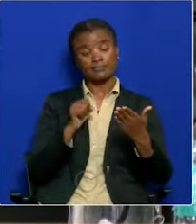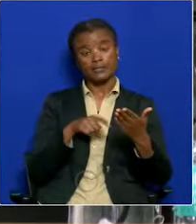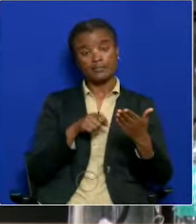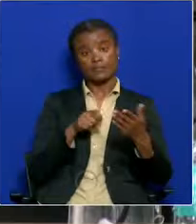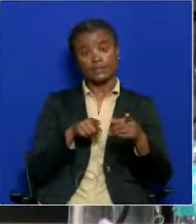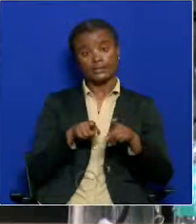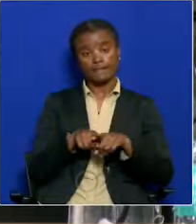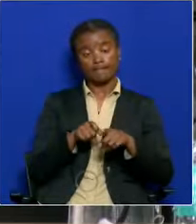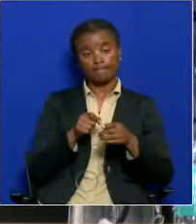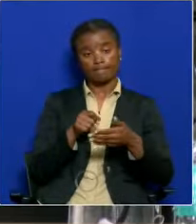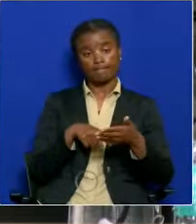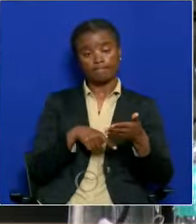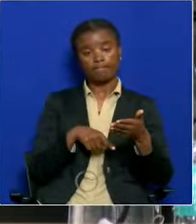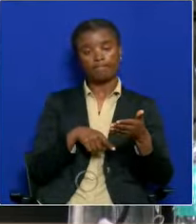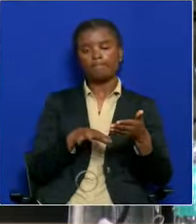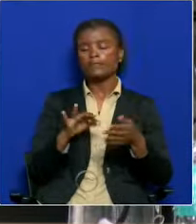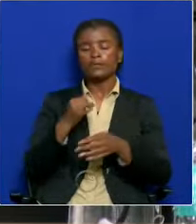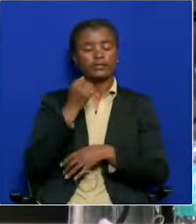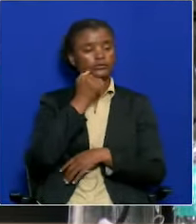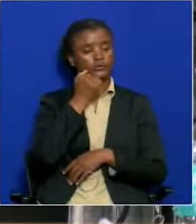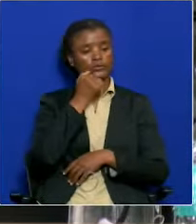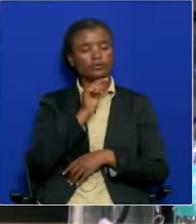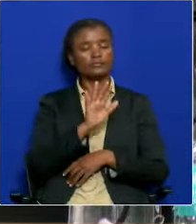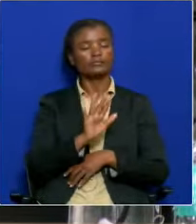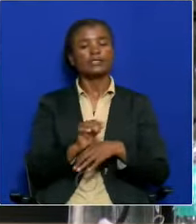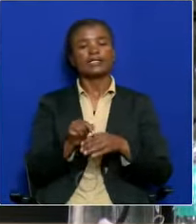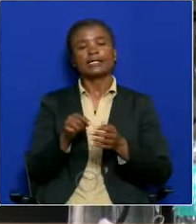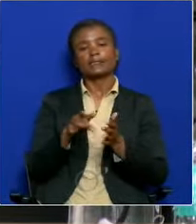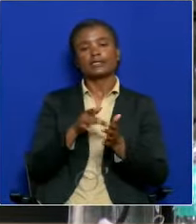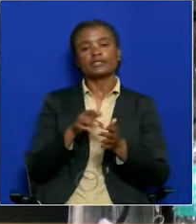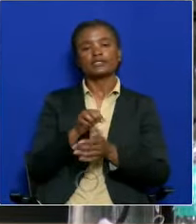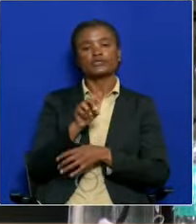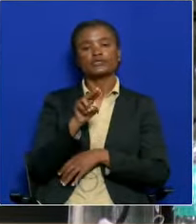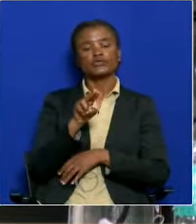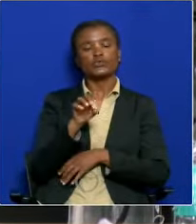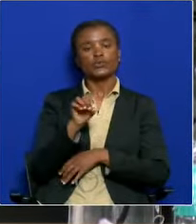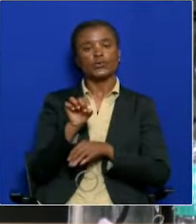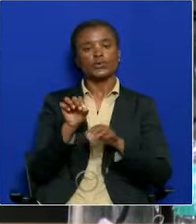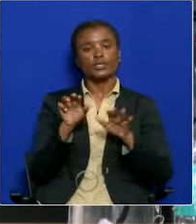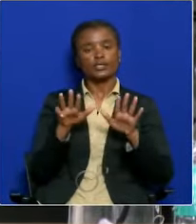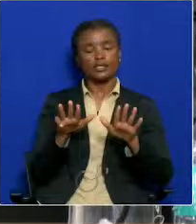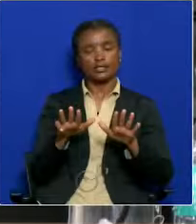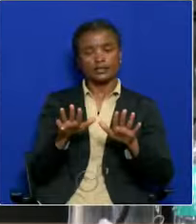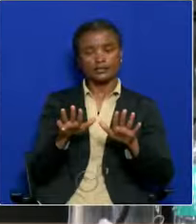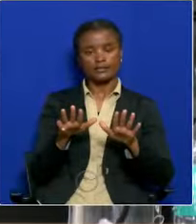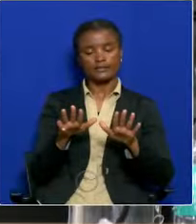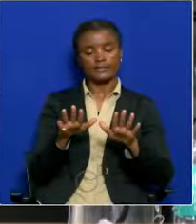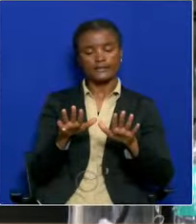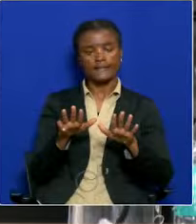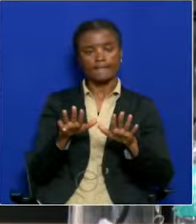my apologies, on page 209 is the next article.